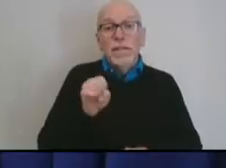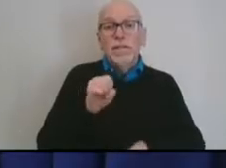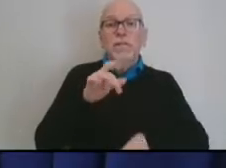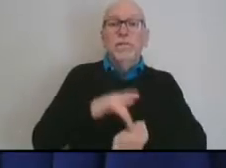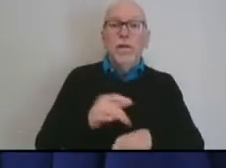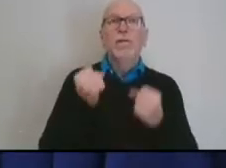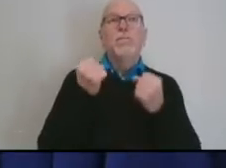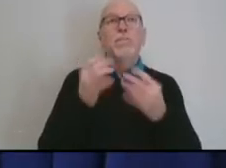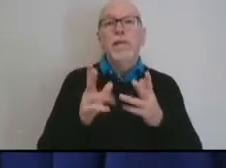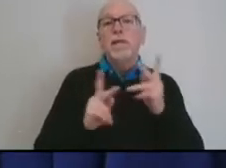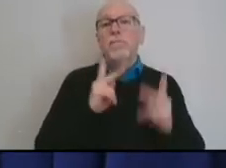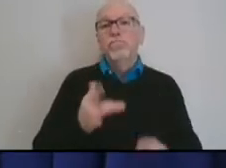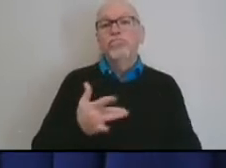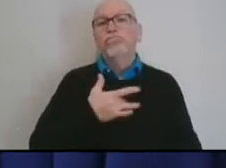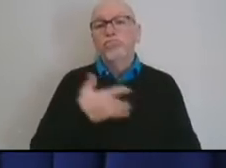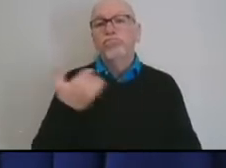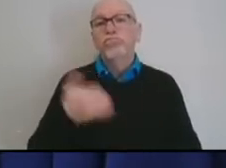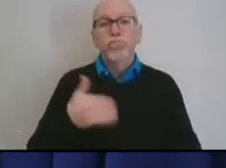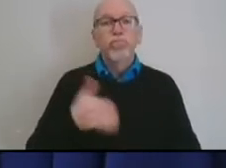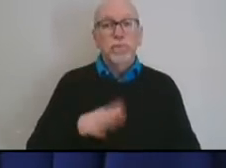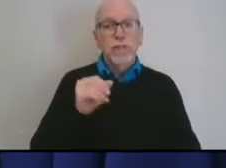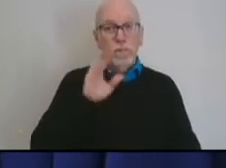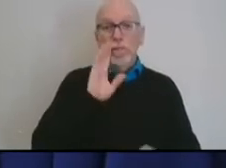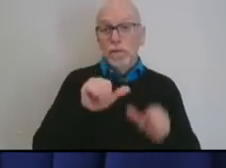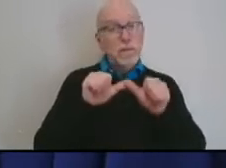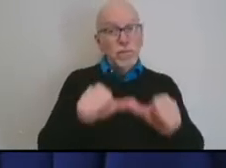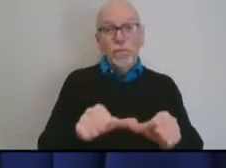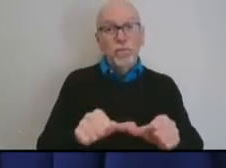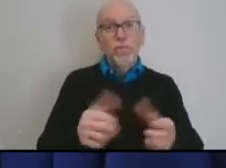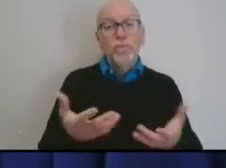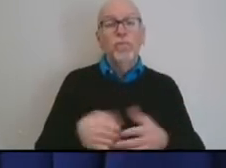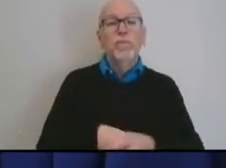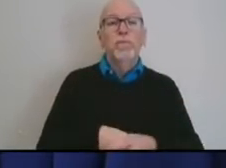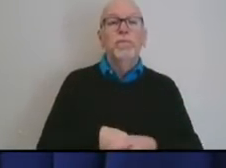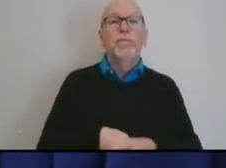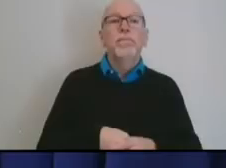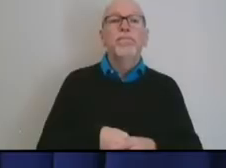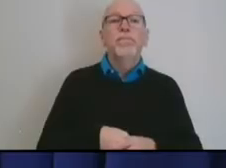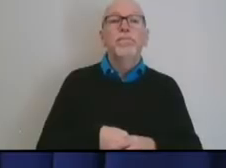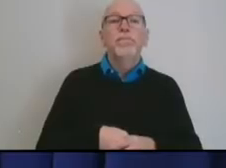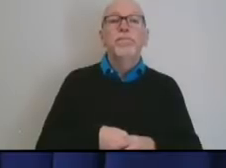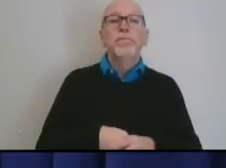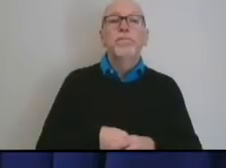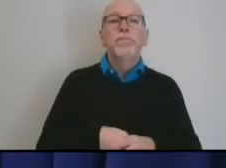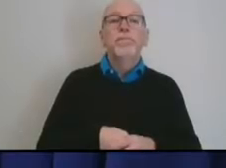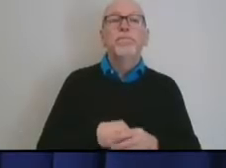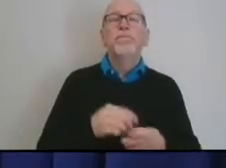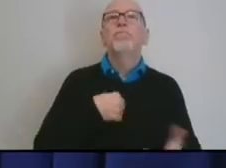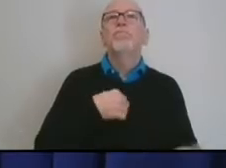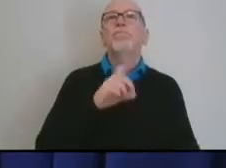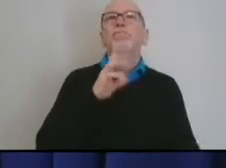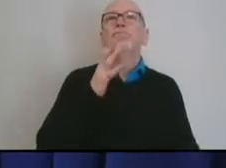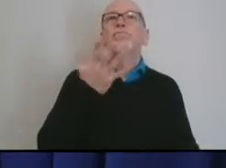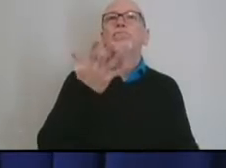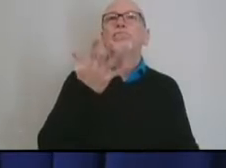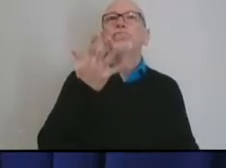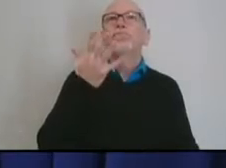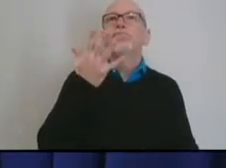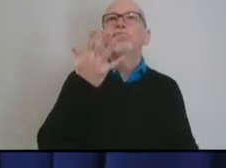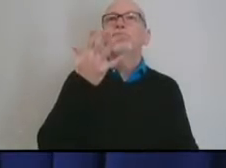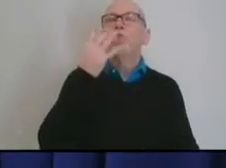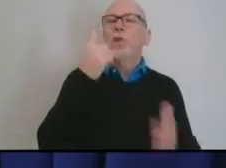people, and will continue to do so. And we're just reminded that,